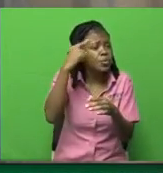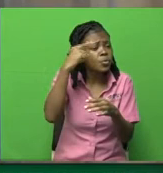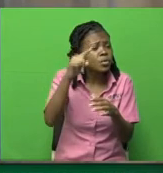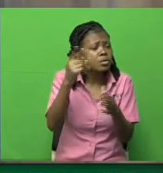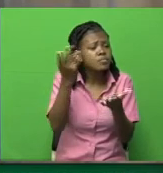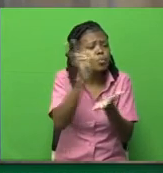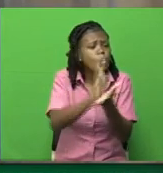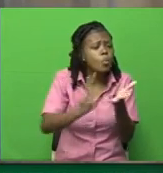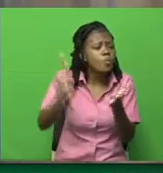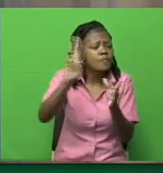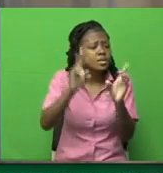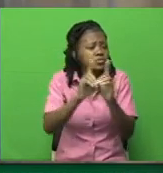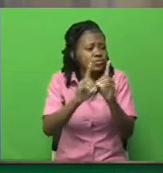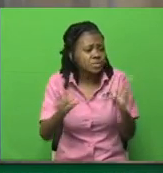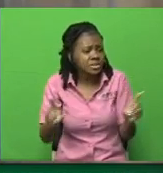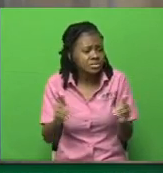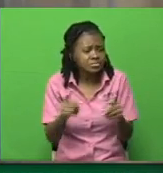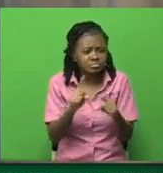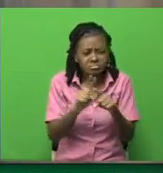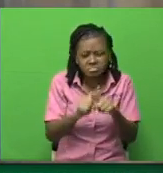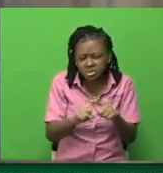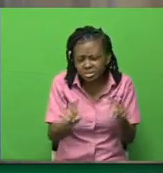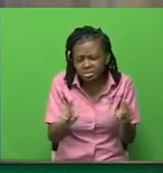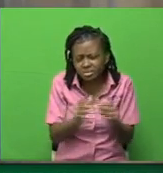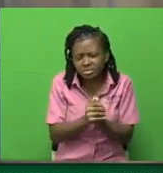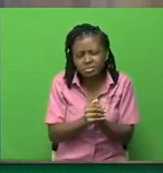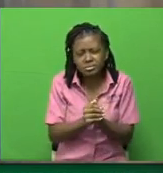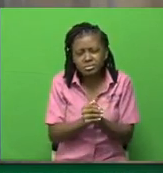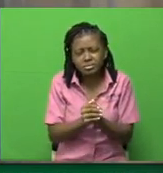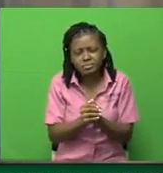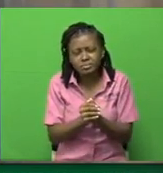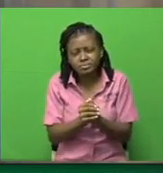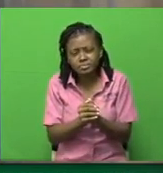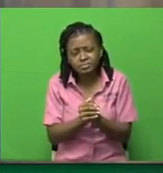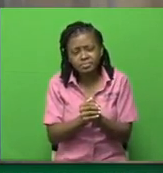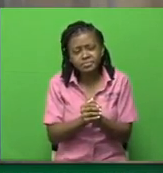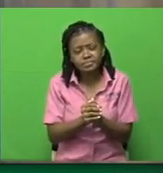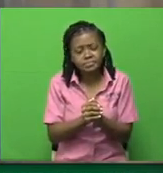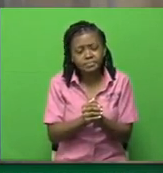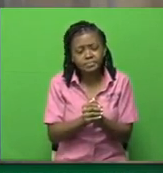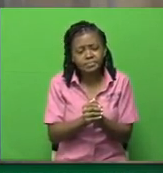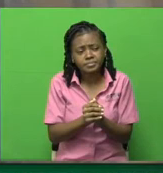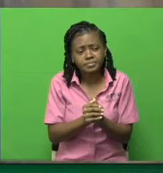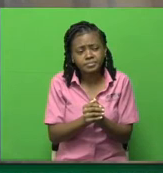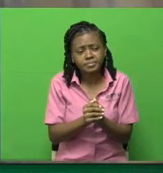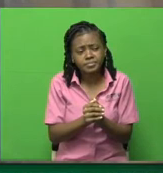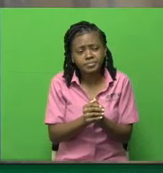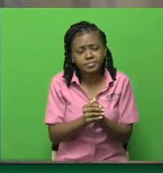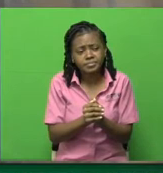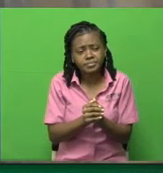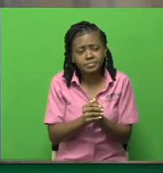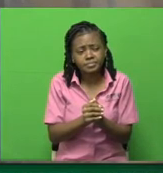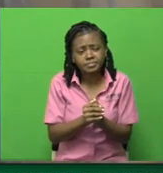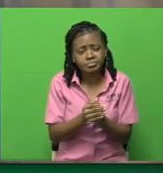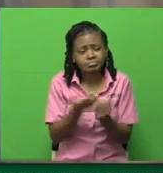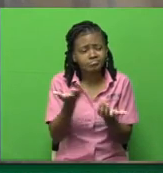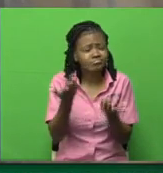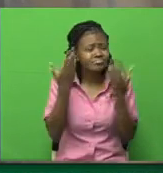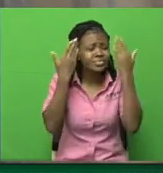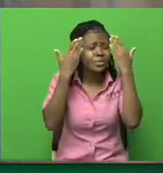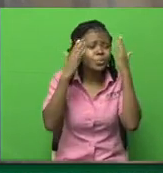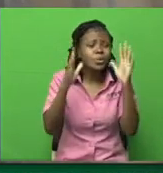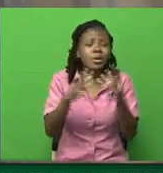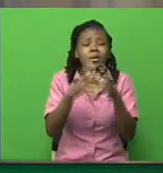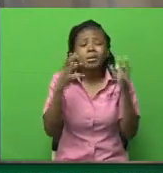let's be real minister there has been no increase in estimates of expenditure for gate for fiscal